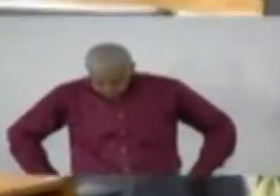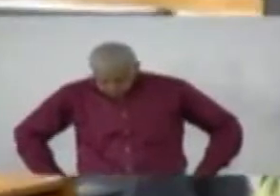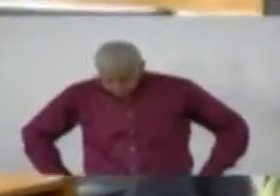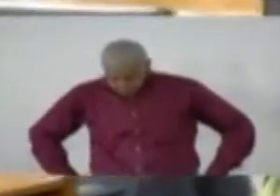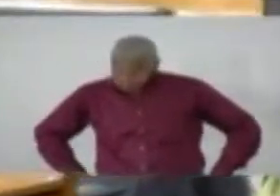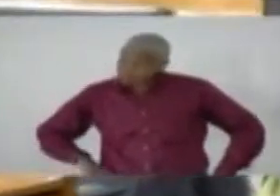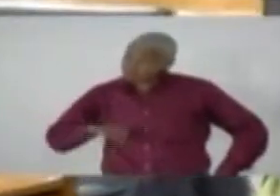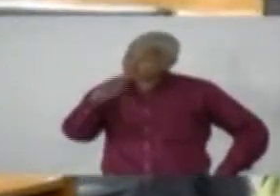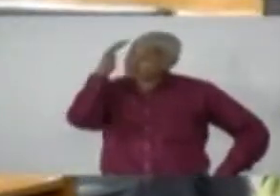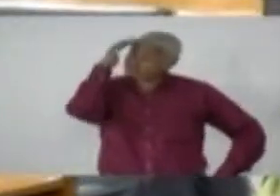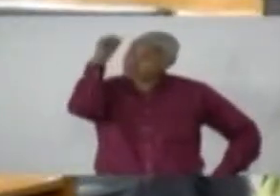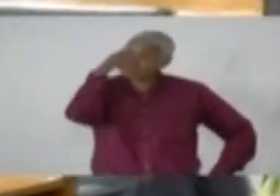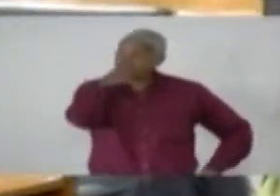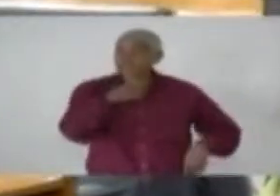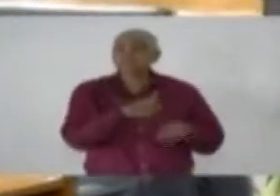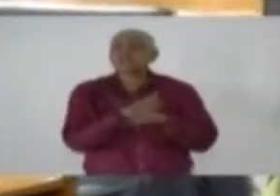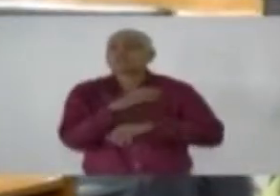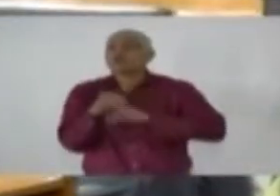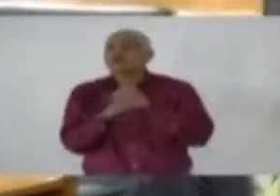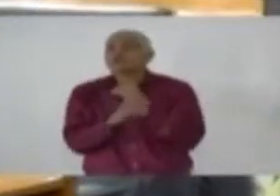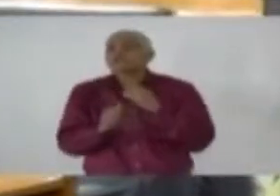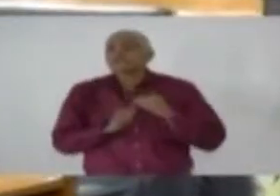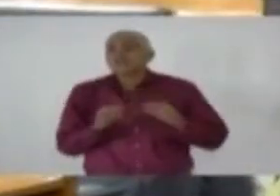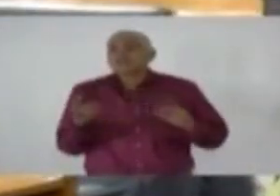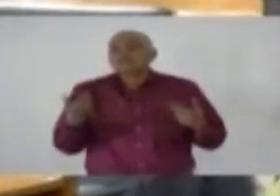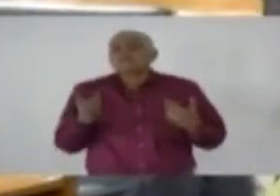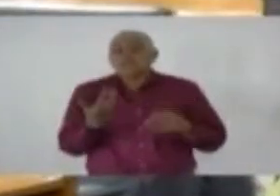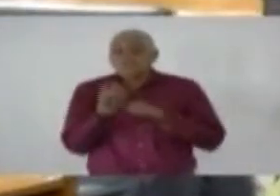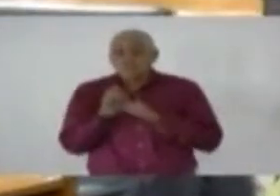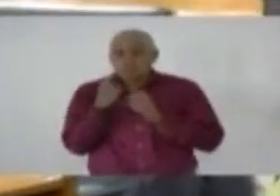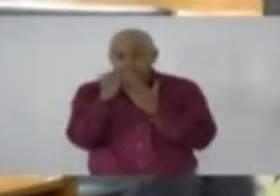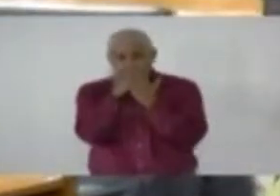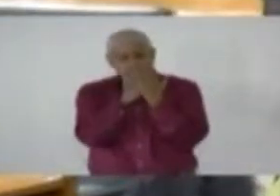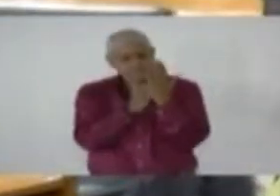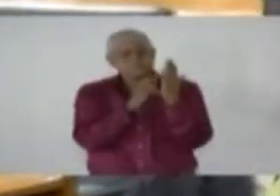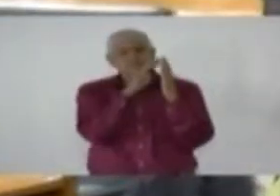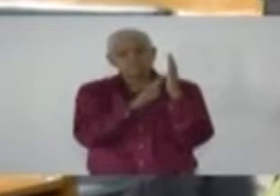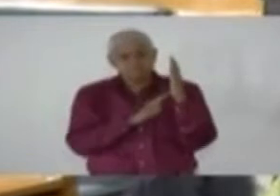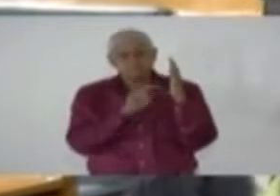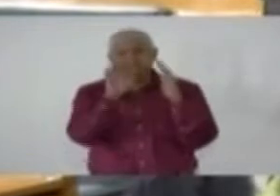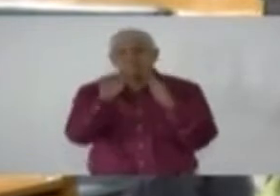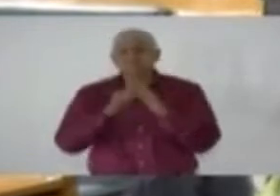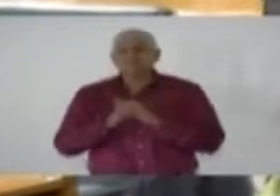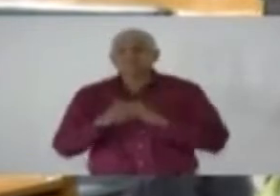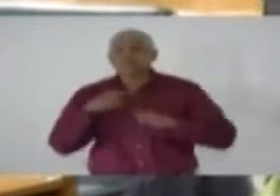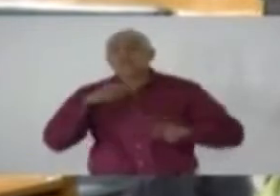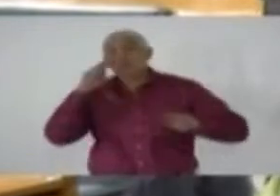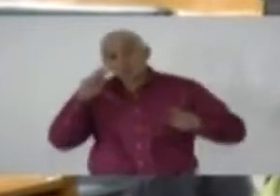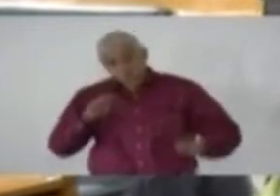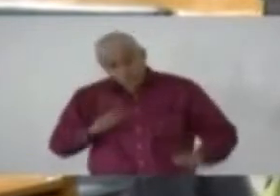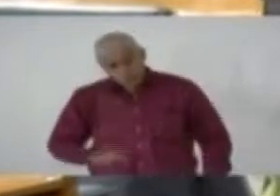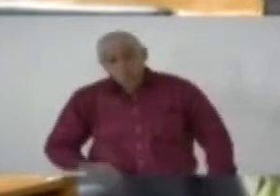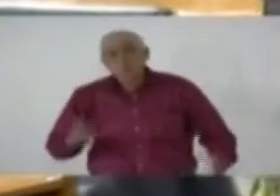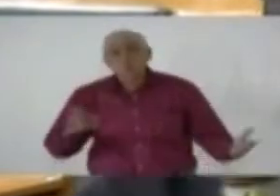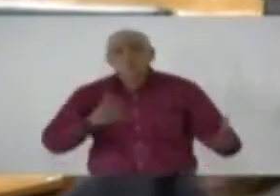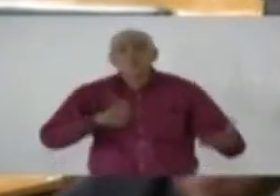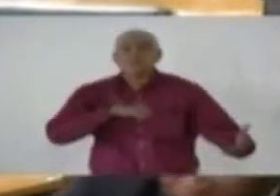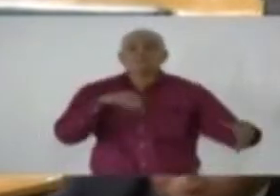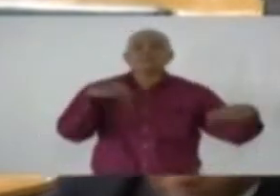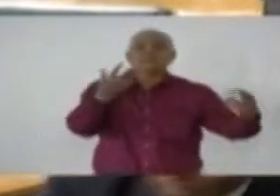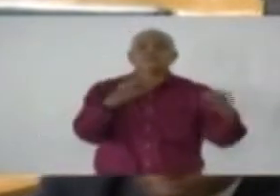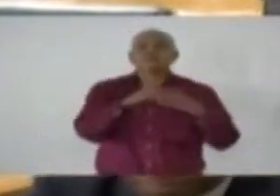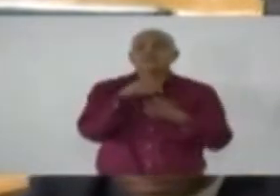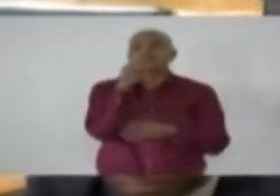Mr. President, I got the list, and I looked at what we have given in